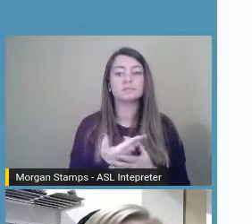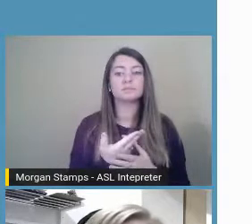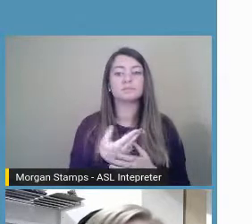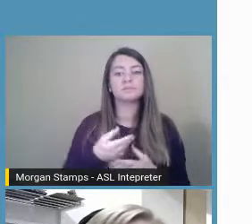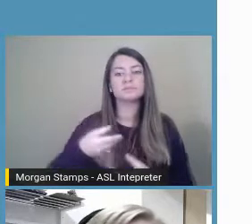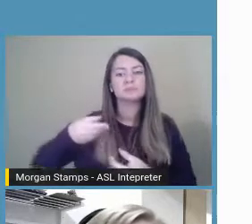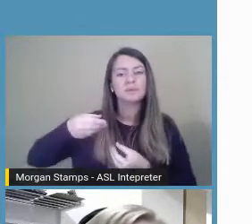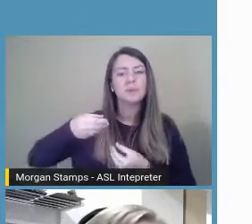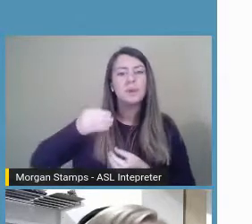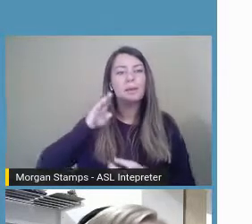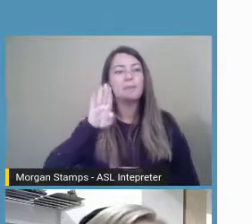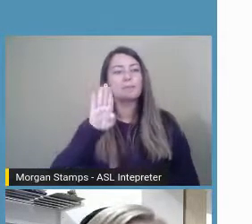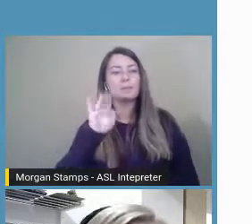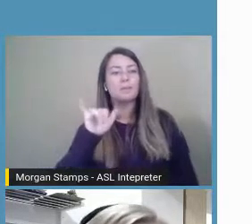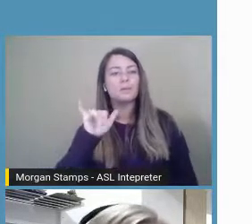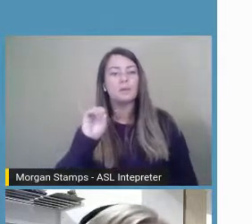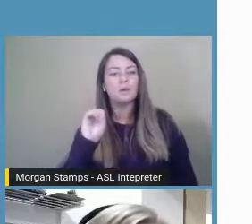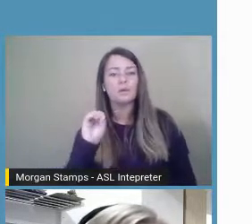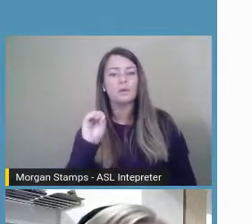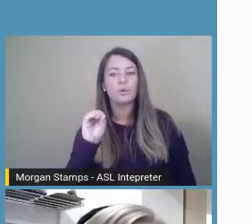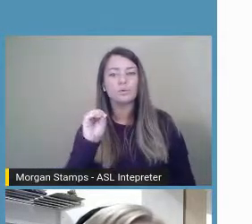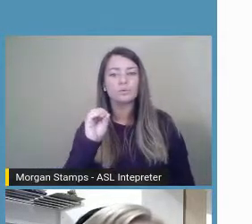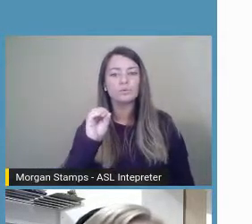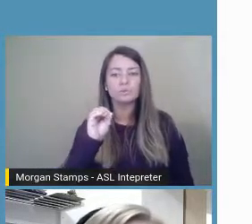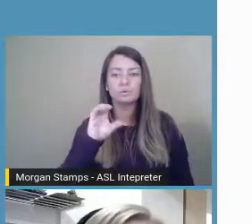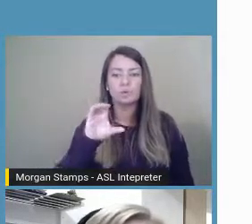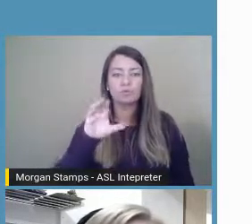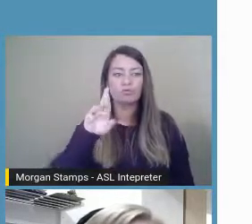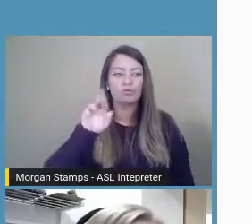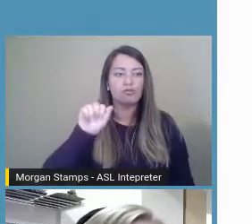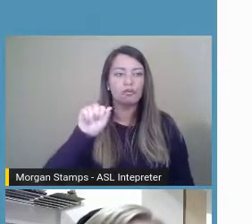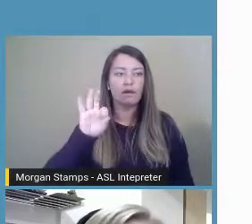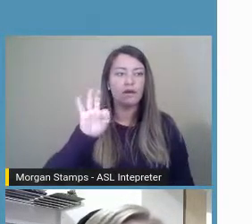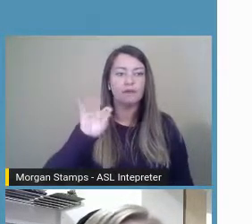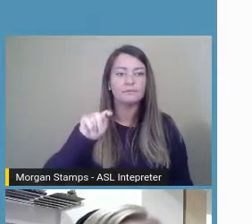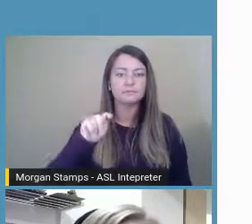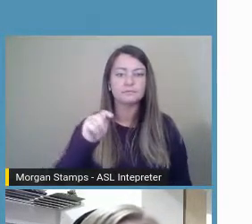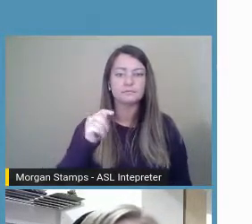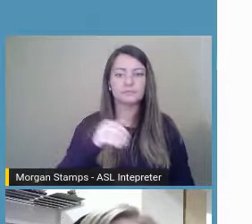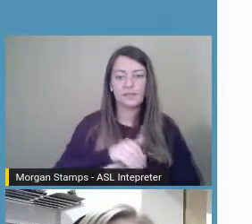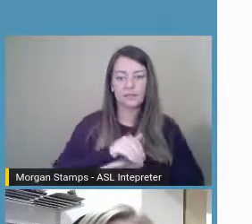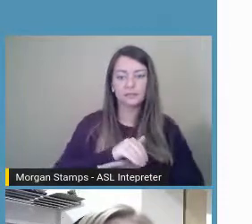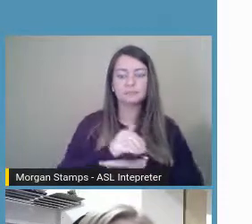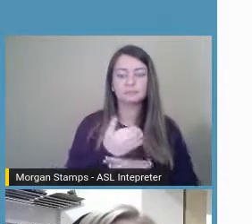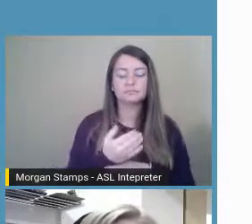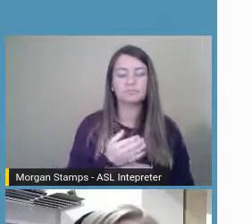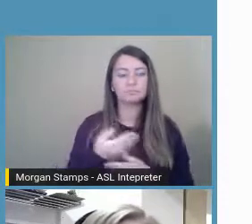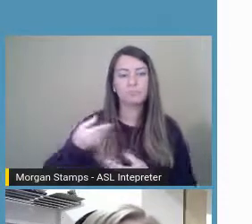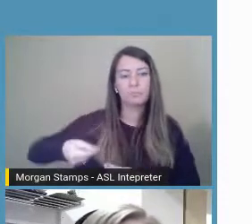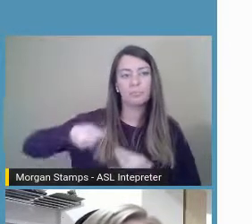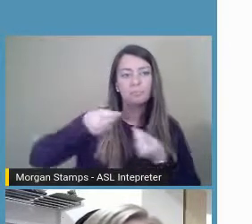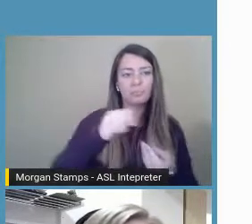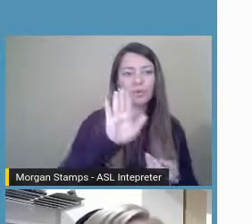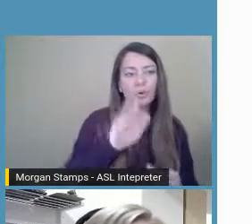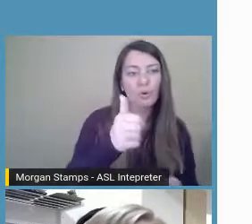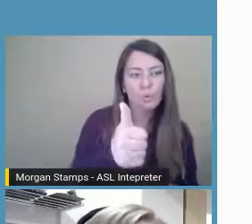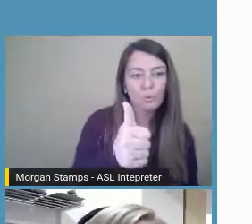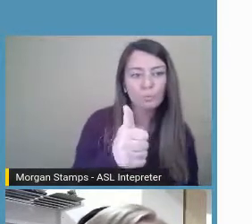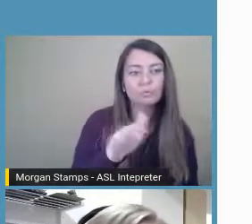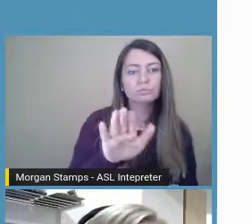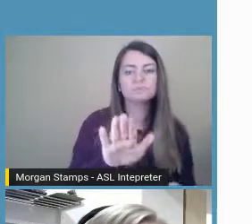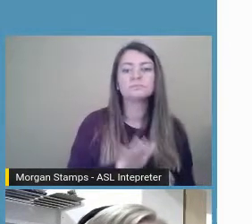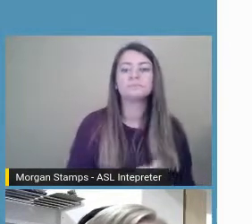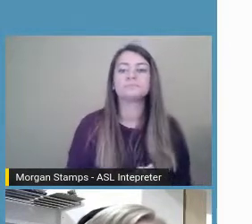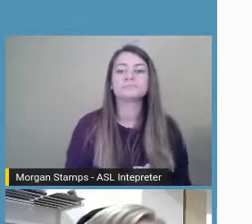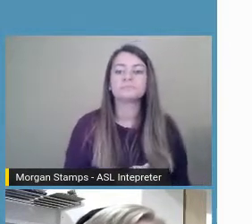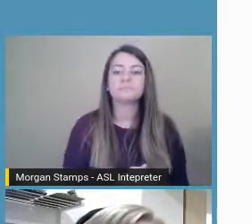integrate craft into our galleries as a matter of course. Western North Carolina is a historical and contemporary hub of crafts in a variety